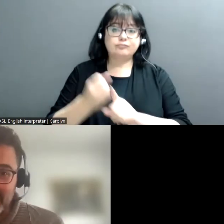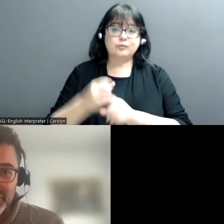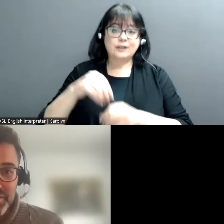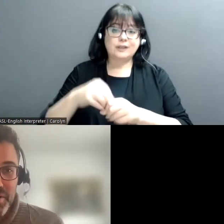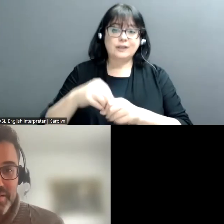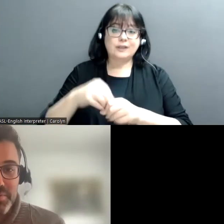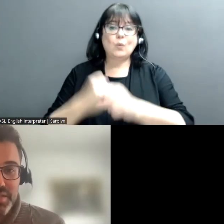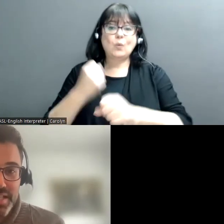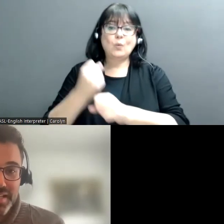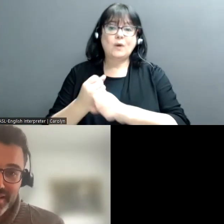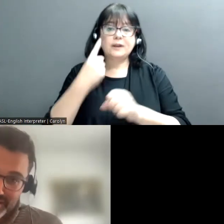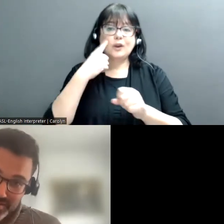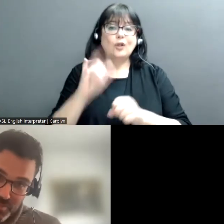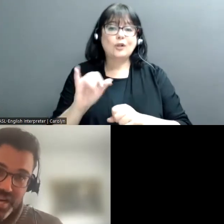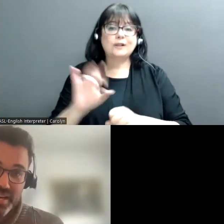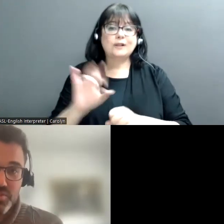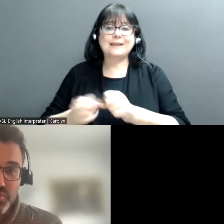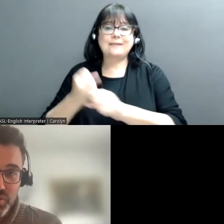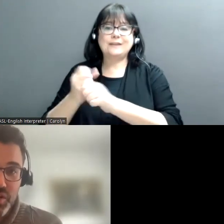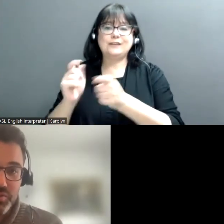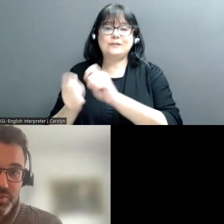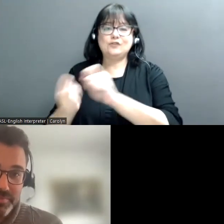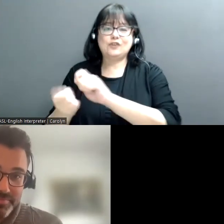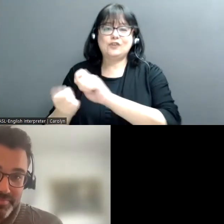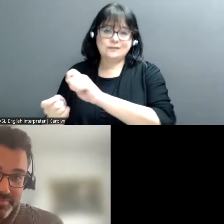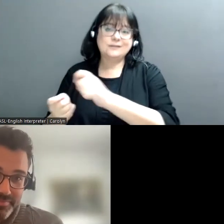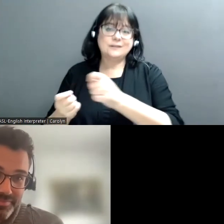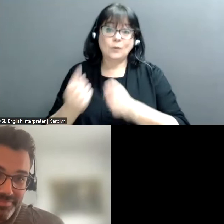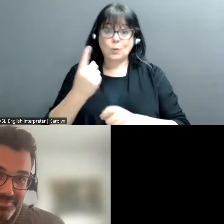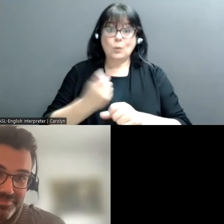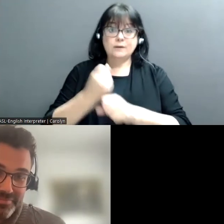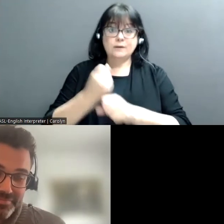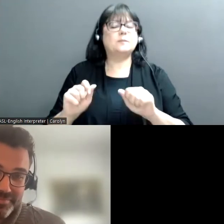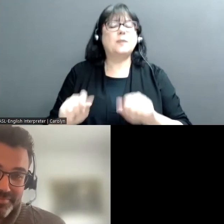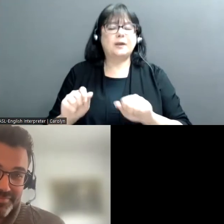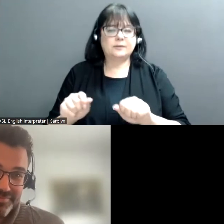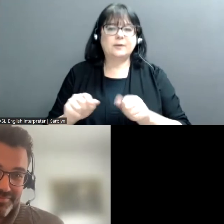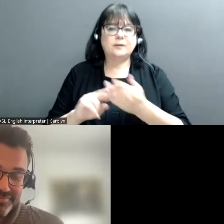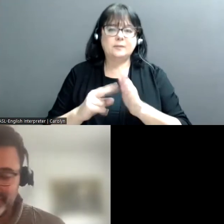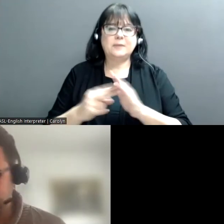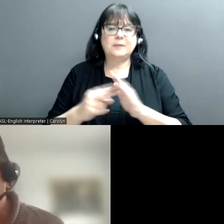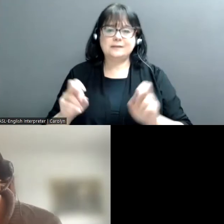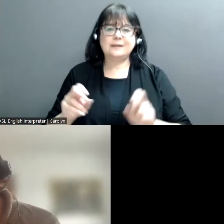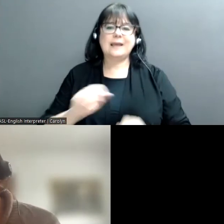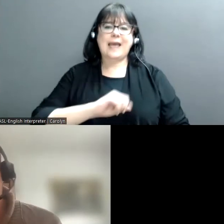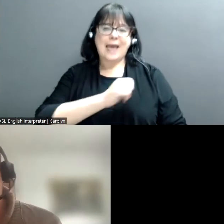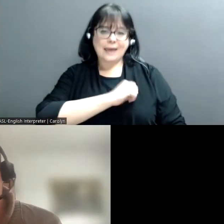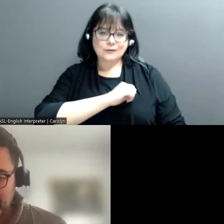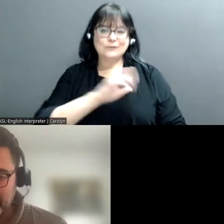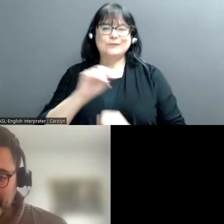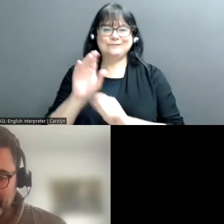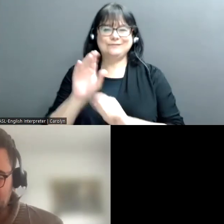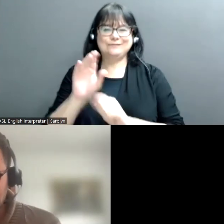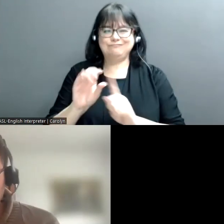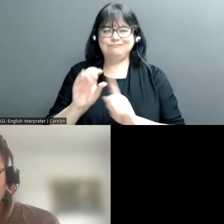is actually possible, and that it is somewhat attitudinal and cultural. Thanks very much, Brian. I'm going to want to open it up to the